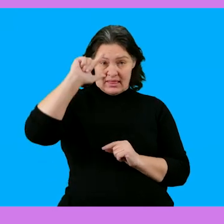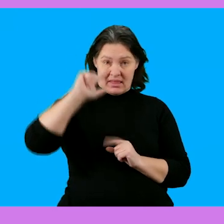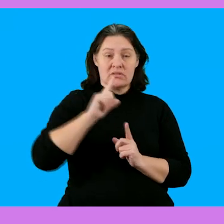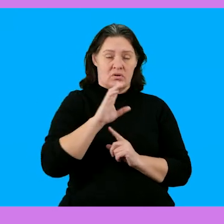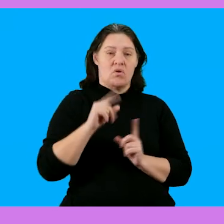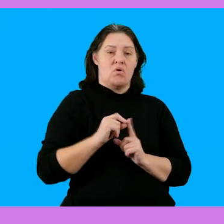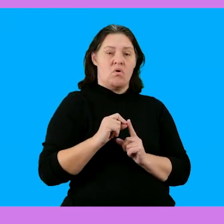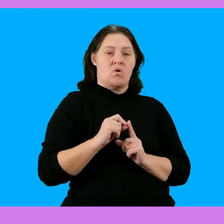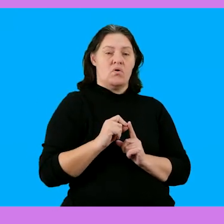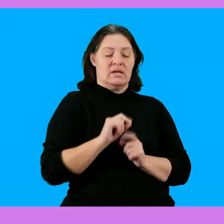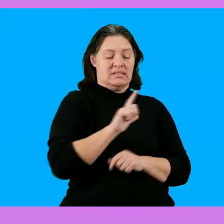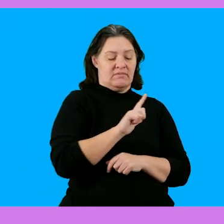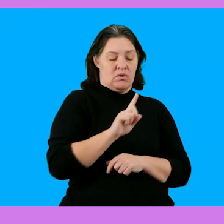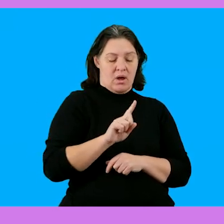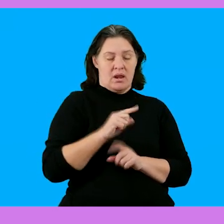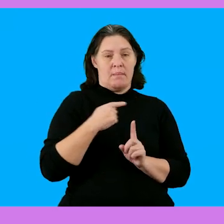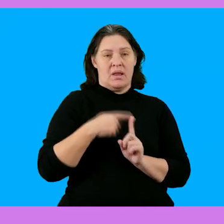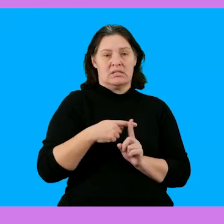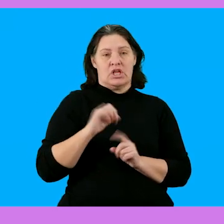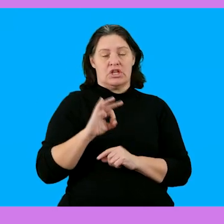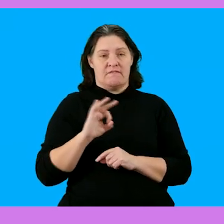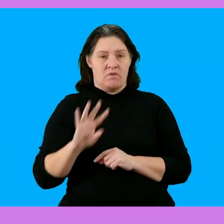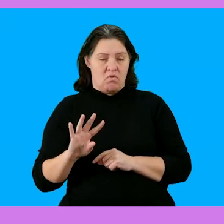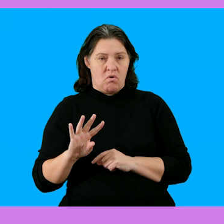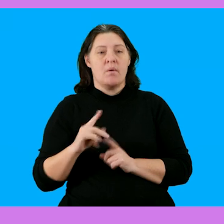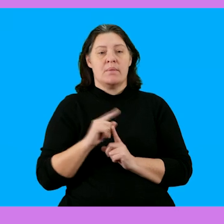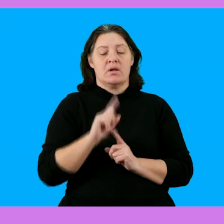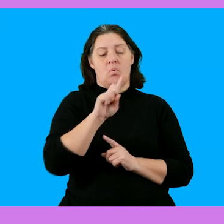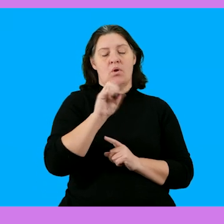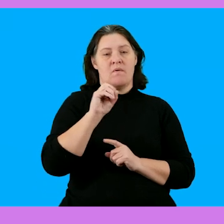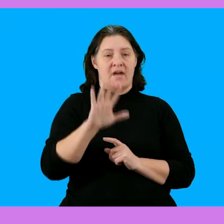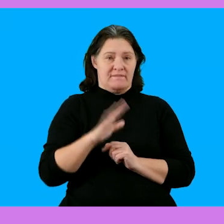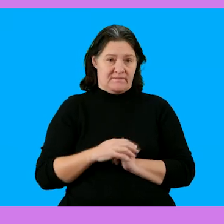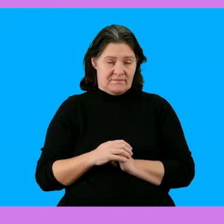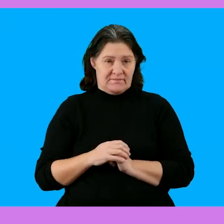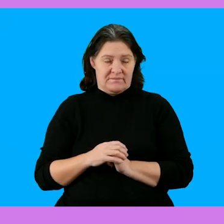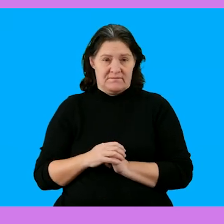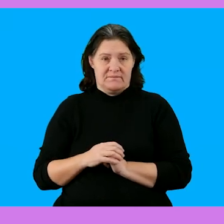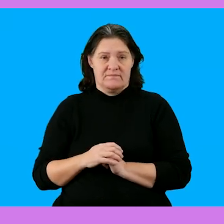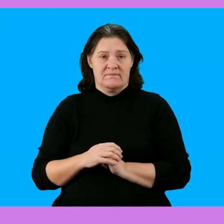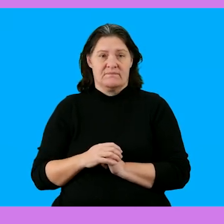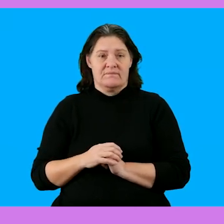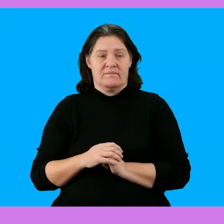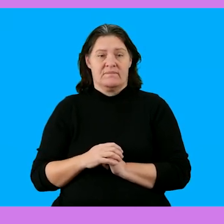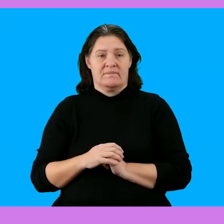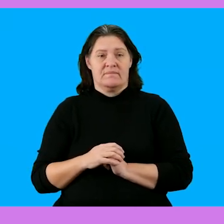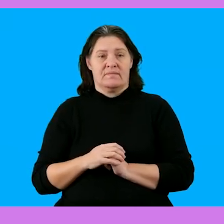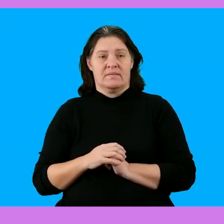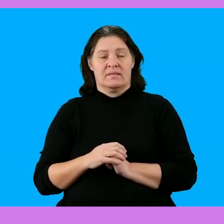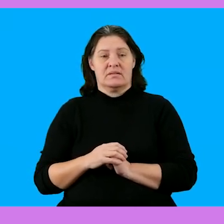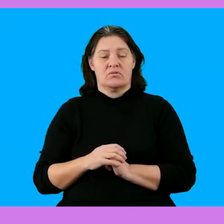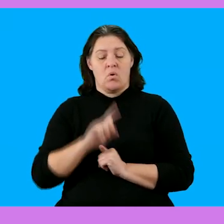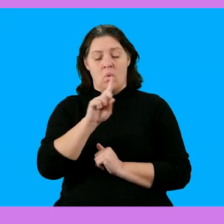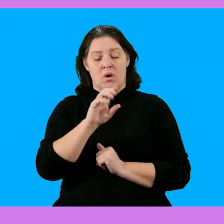let's quickly add that. So 71 plus 34, that should give us 105 here. So this is